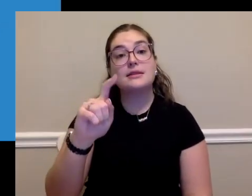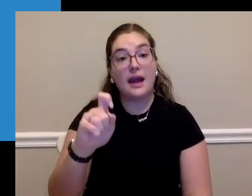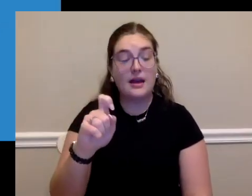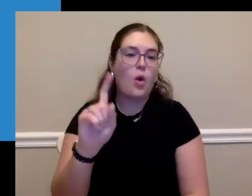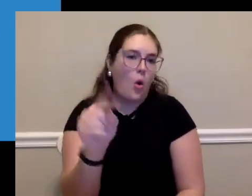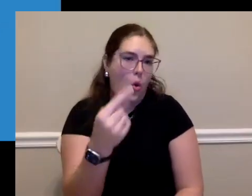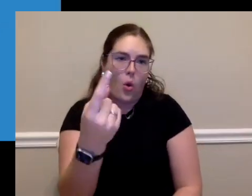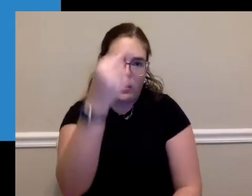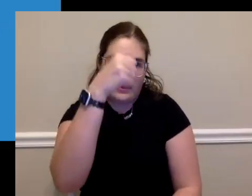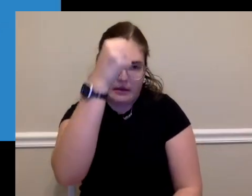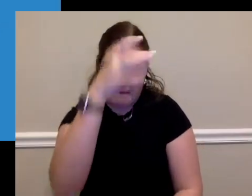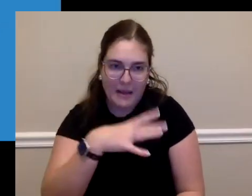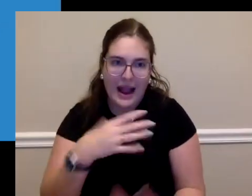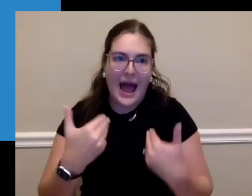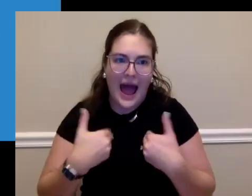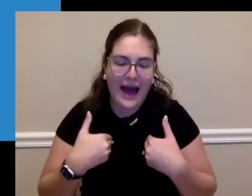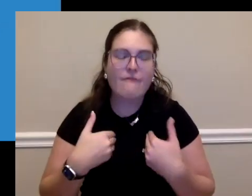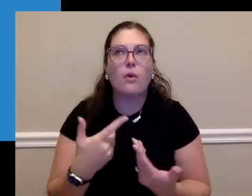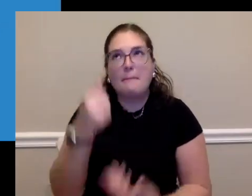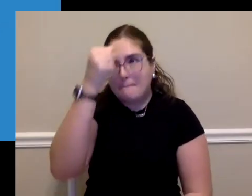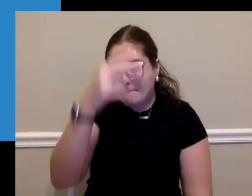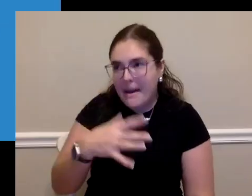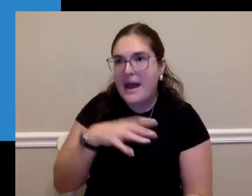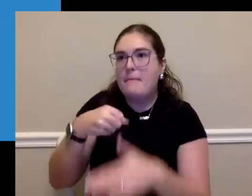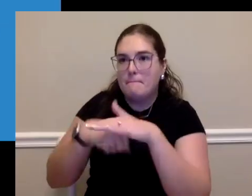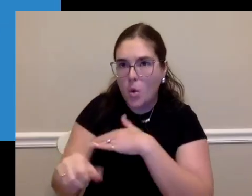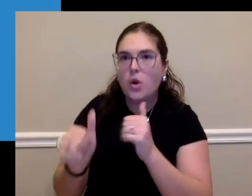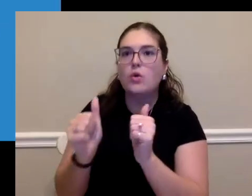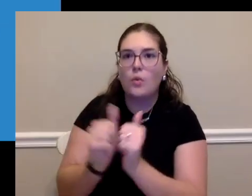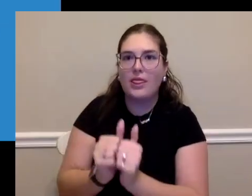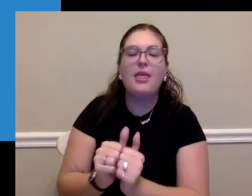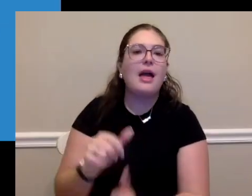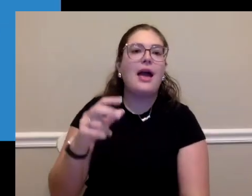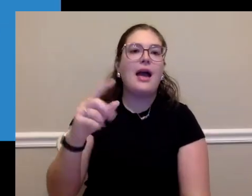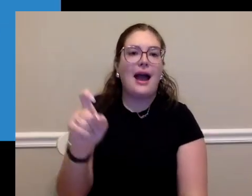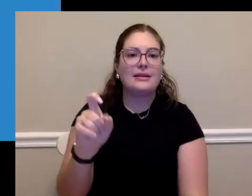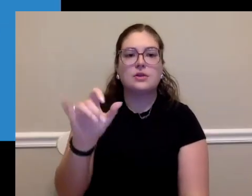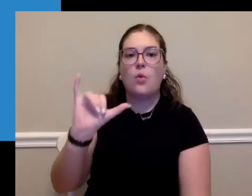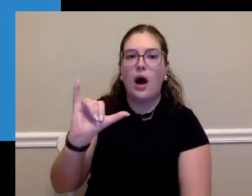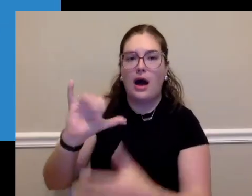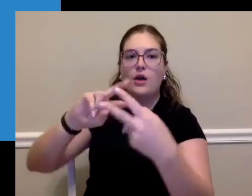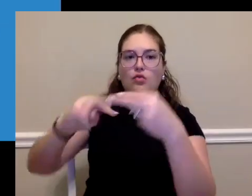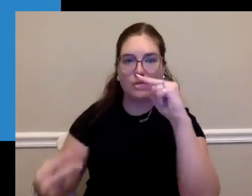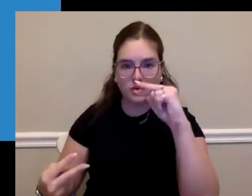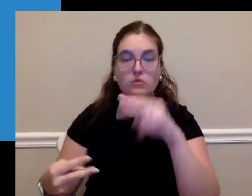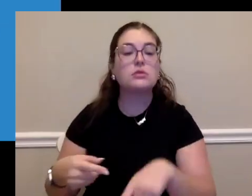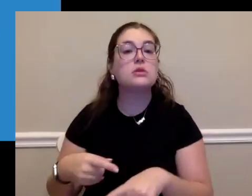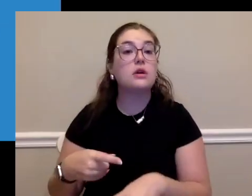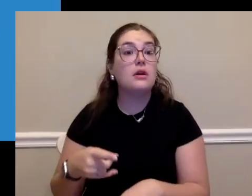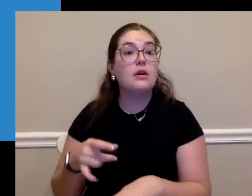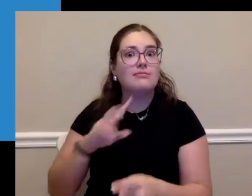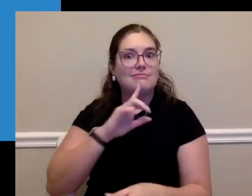or men who were born with XY chromosomes, is feminine in